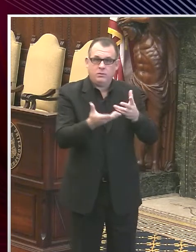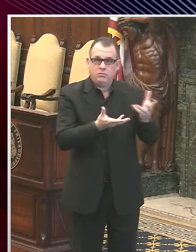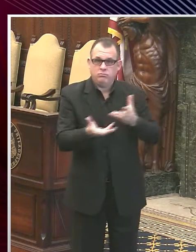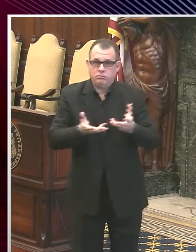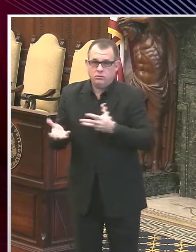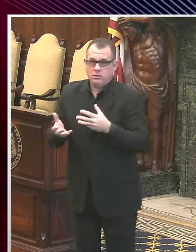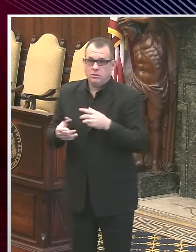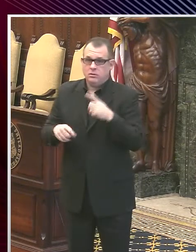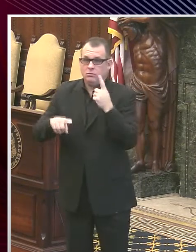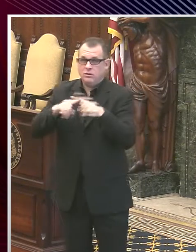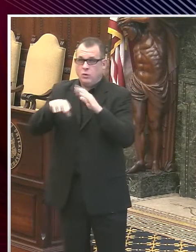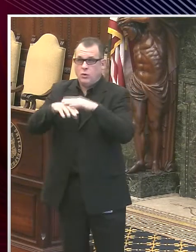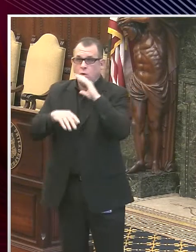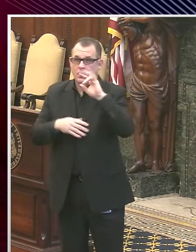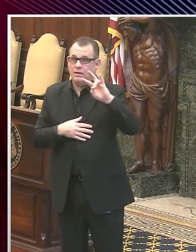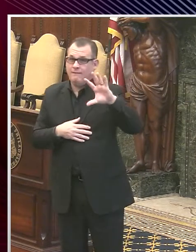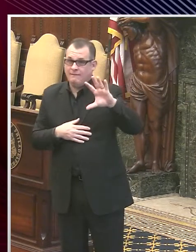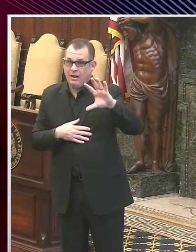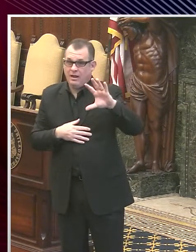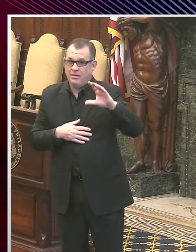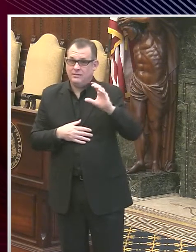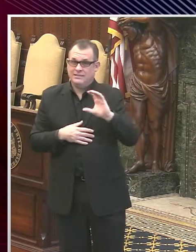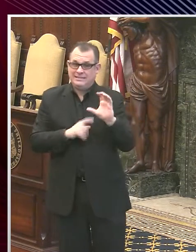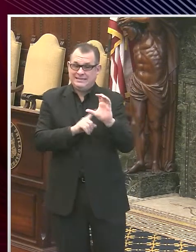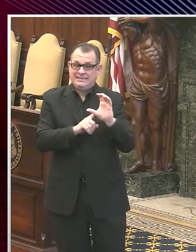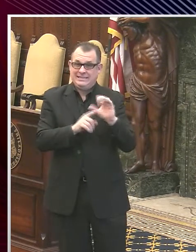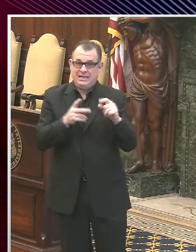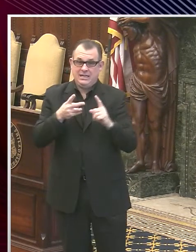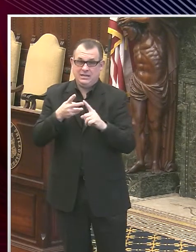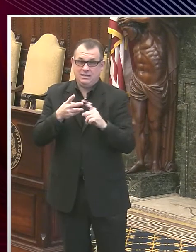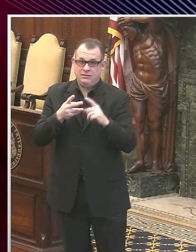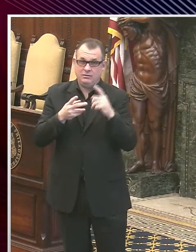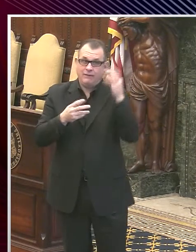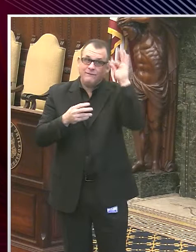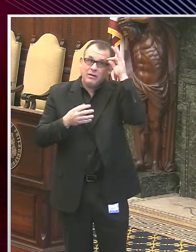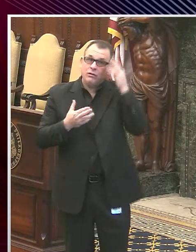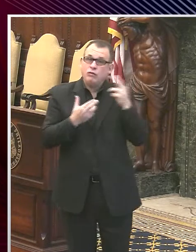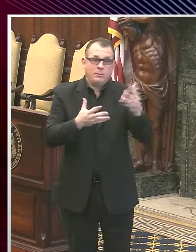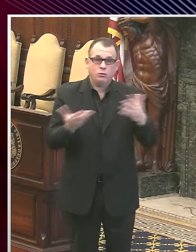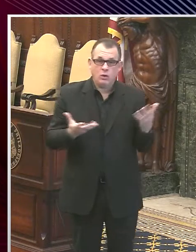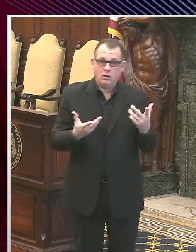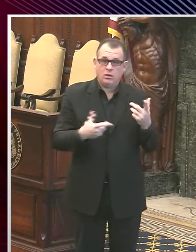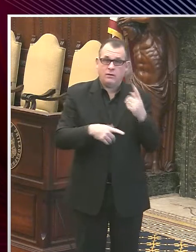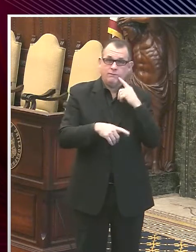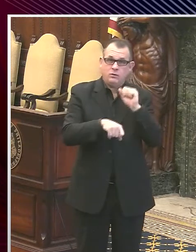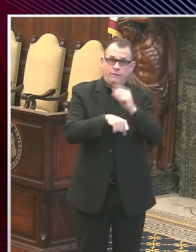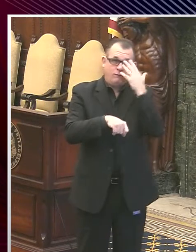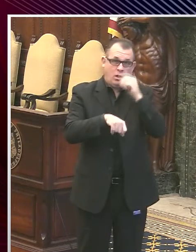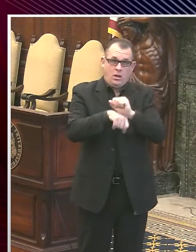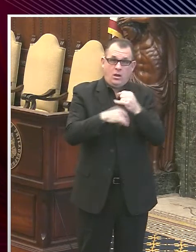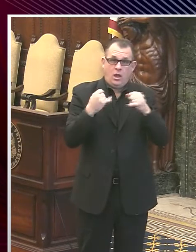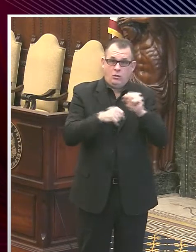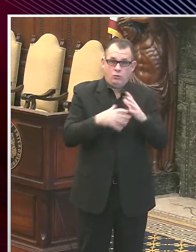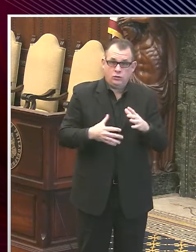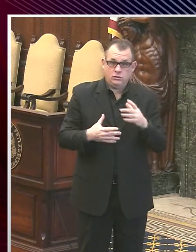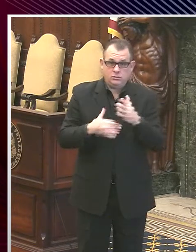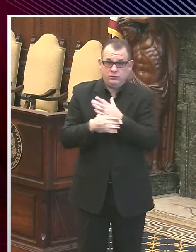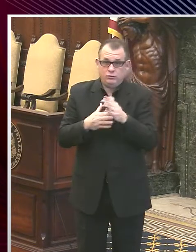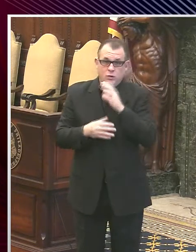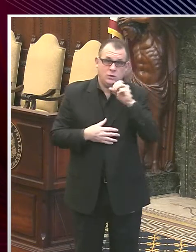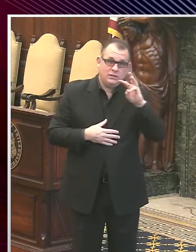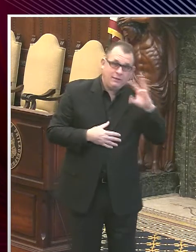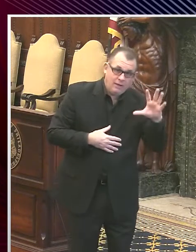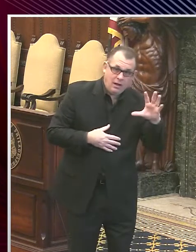of 75. And in phase 1C, the federal committee recommended other essential workers, people between the